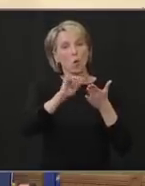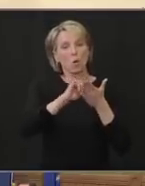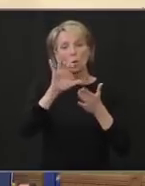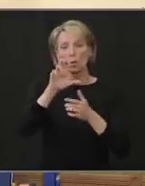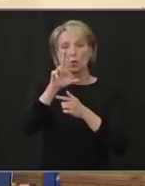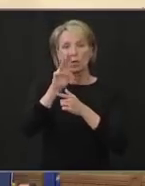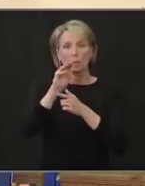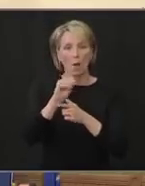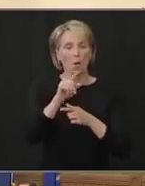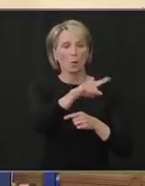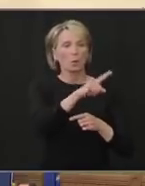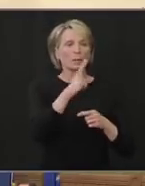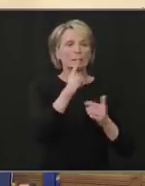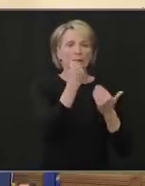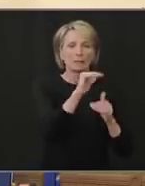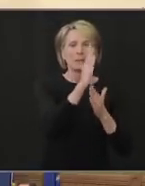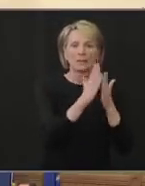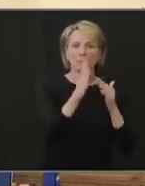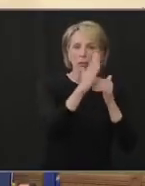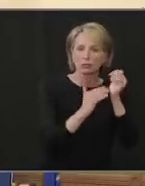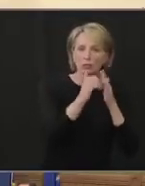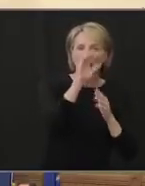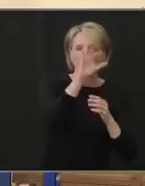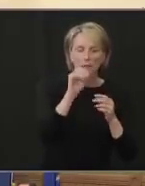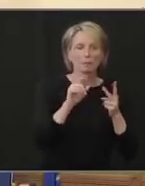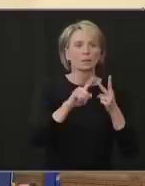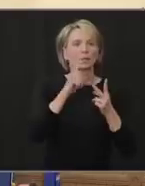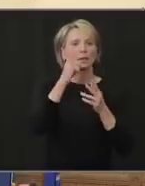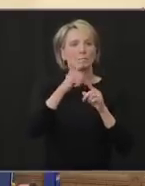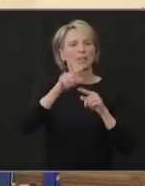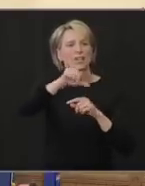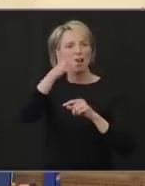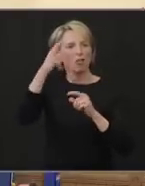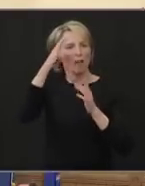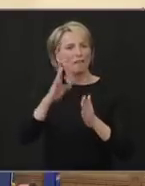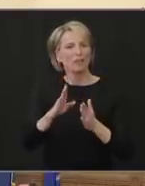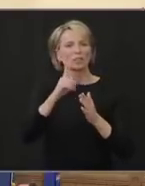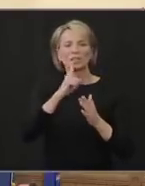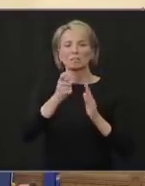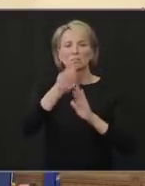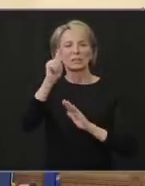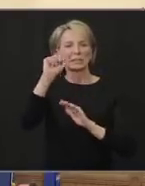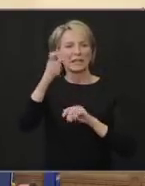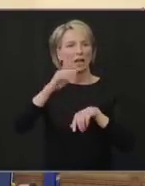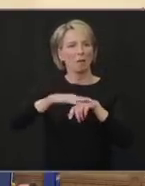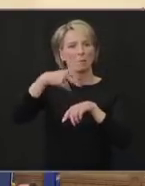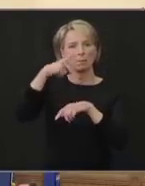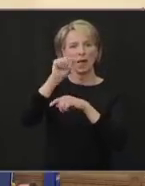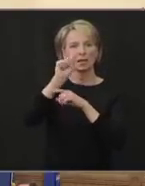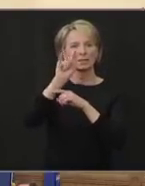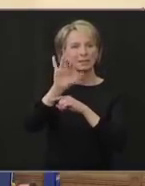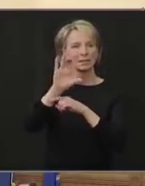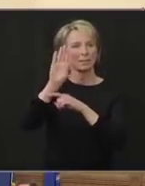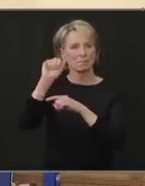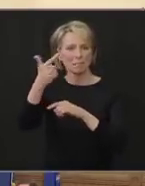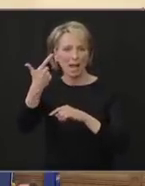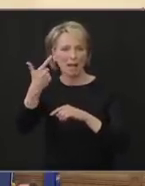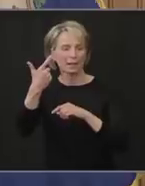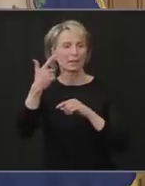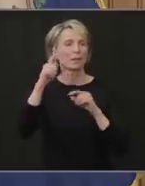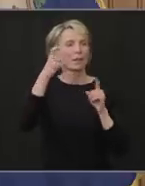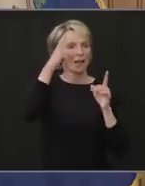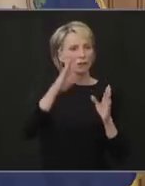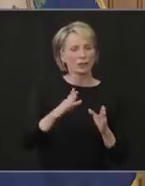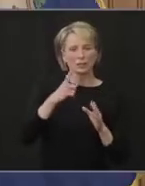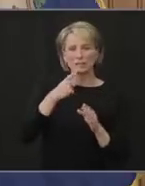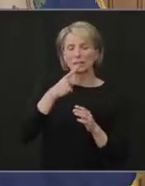Governor Baker is lifting the tax on plastic bags. Are you considering either of those things? Lifting the tax on